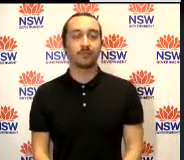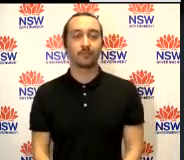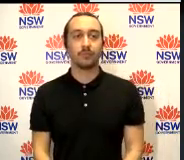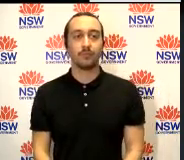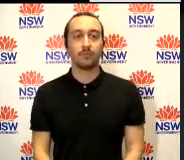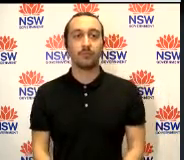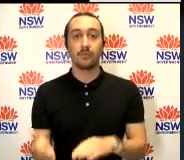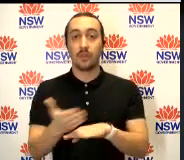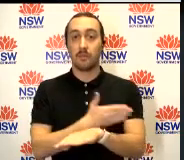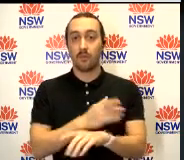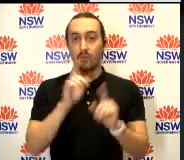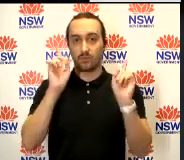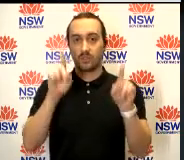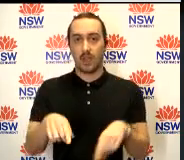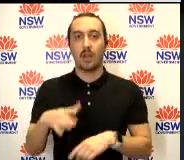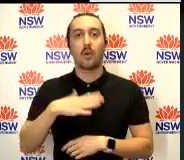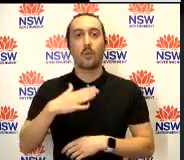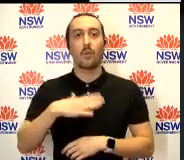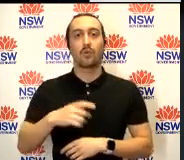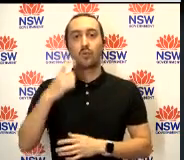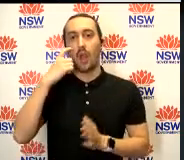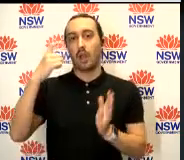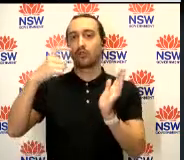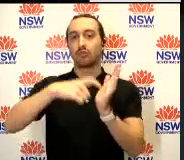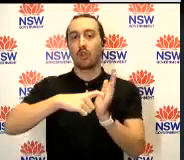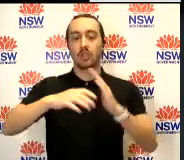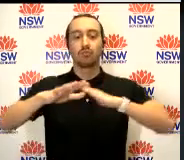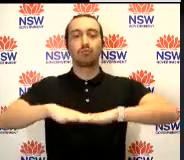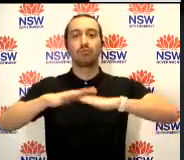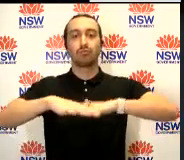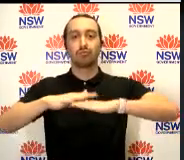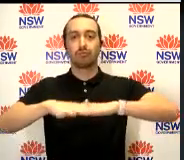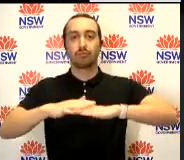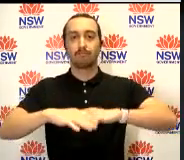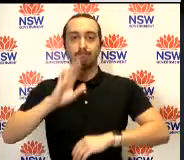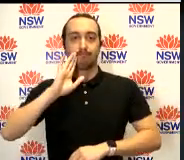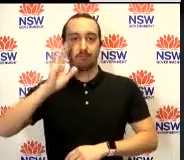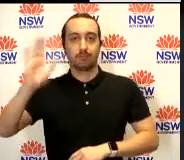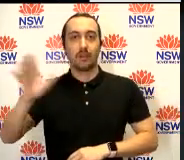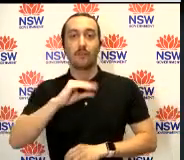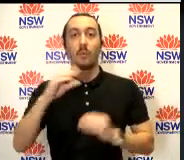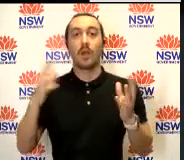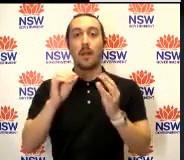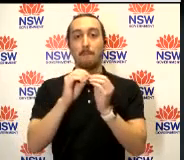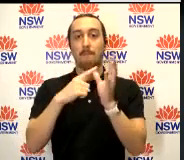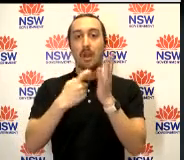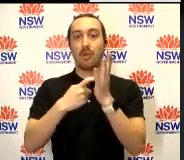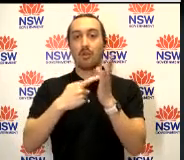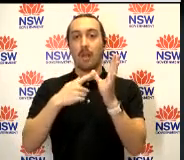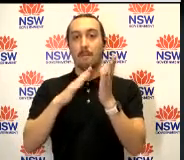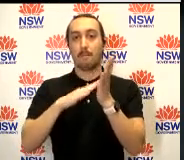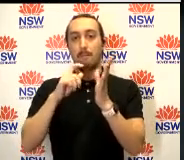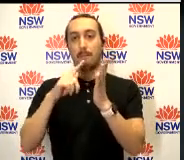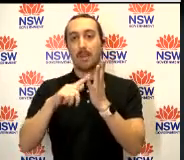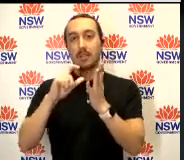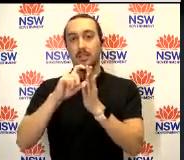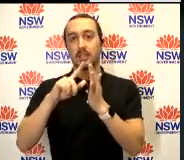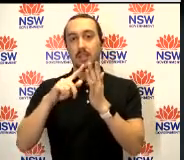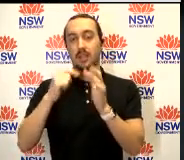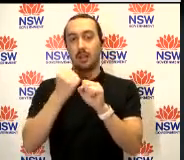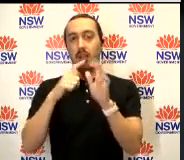Before we begin, I would like to acknowledge that I am conducting this webinar from the lands of the Burmaracal clan of the Darug people.